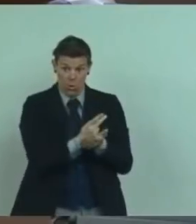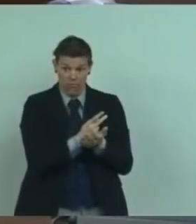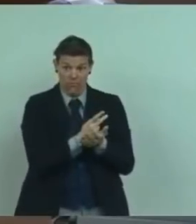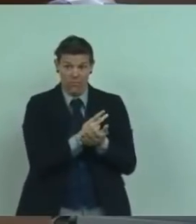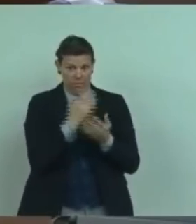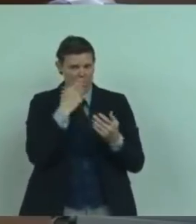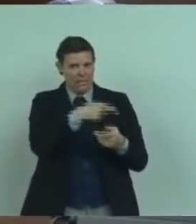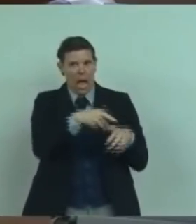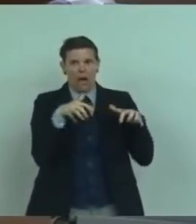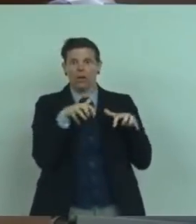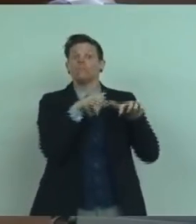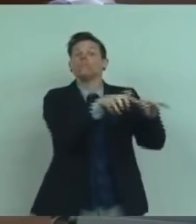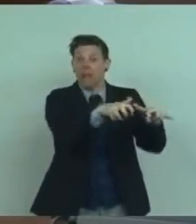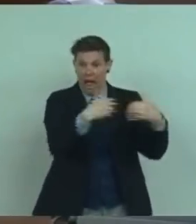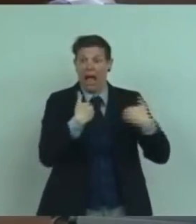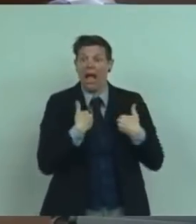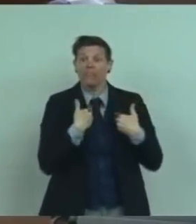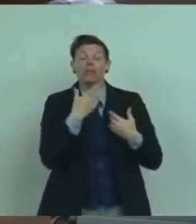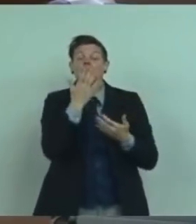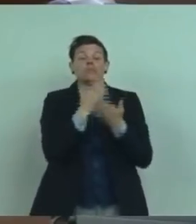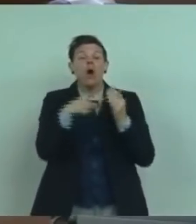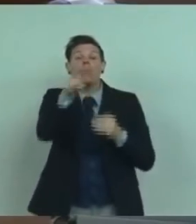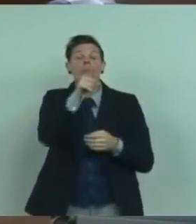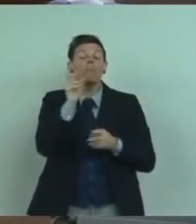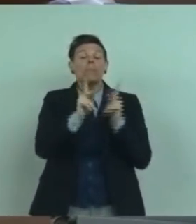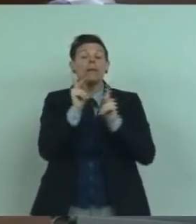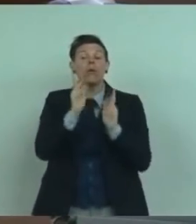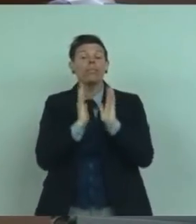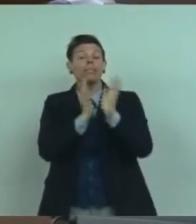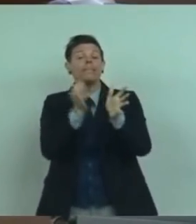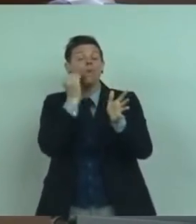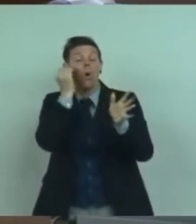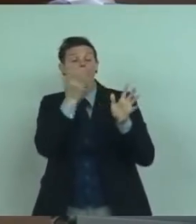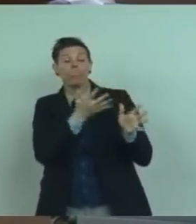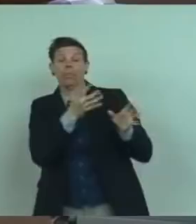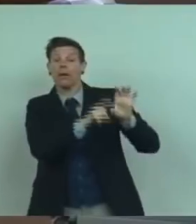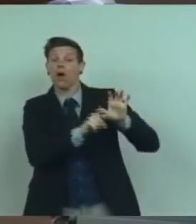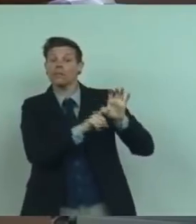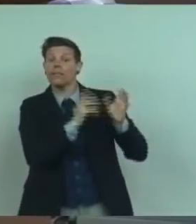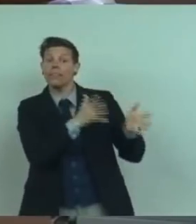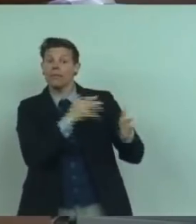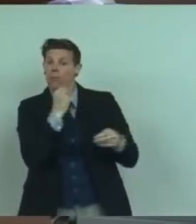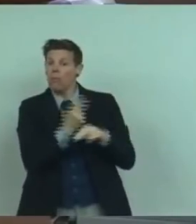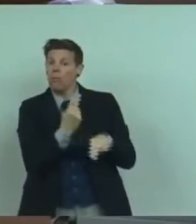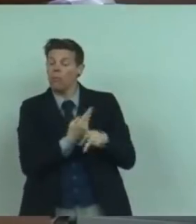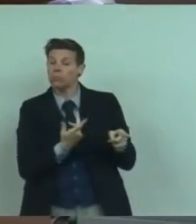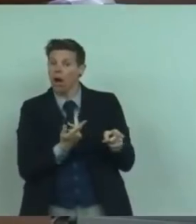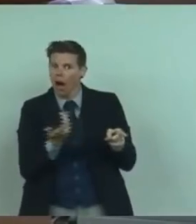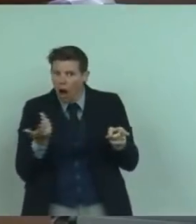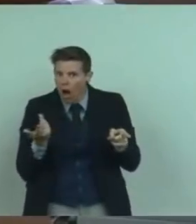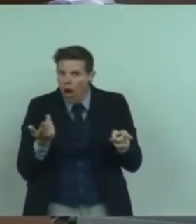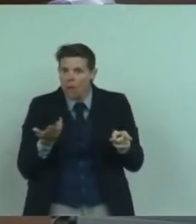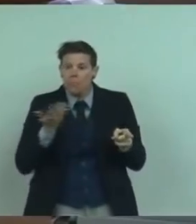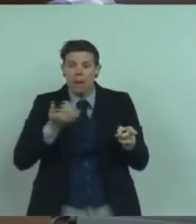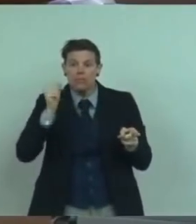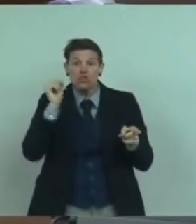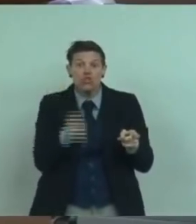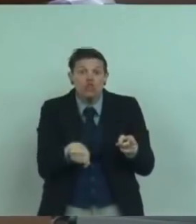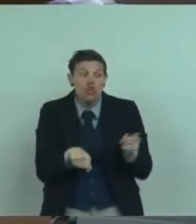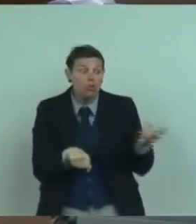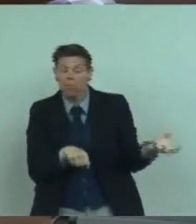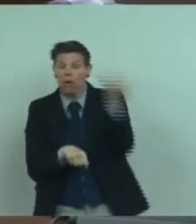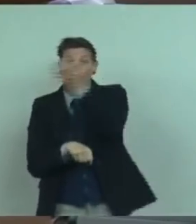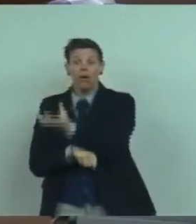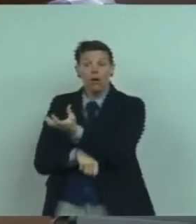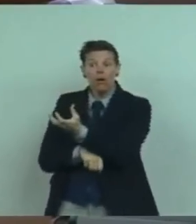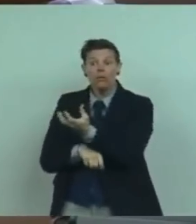that the number of ventilators is going to be something we can bridge. If you're aware, I get about 20 to 30 emails a day